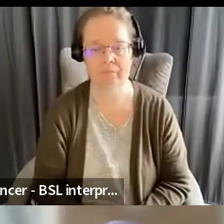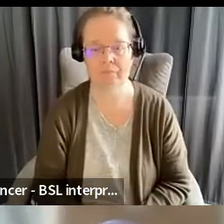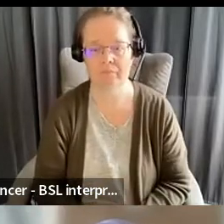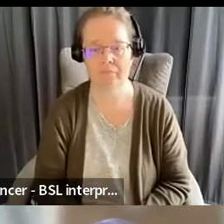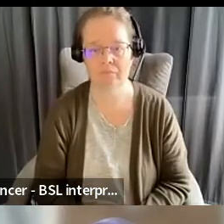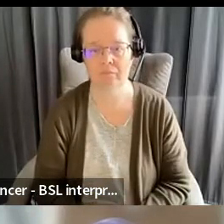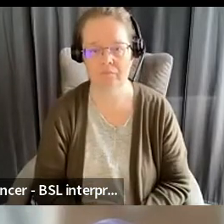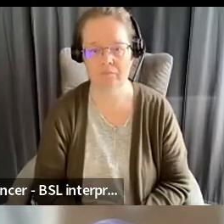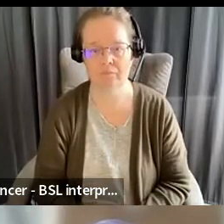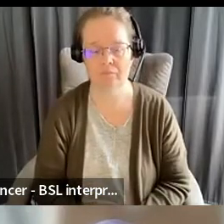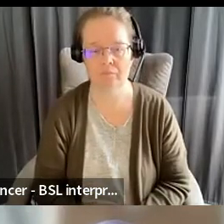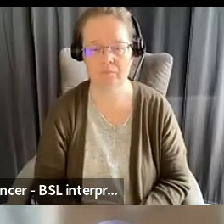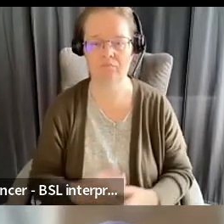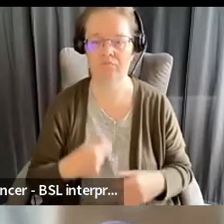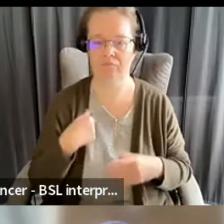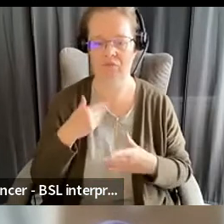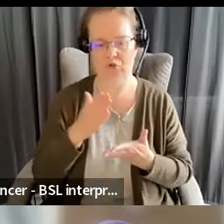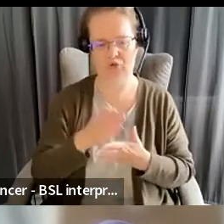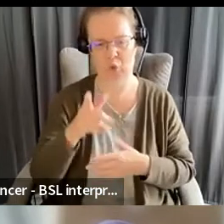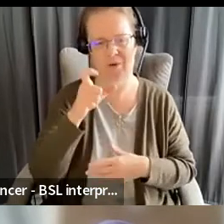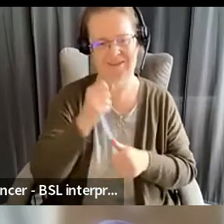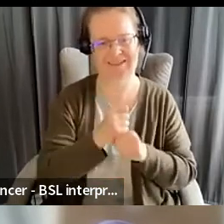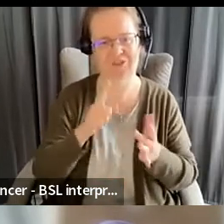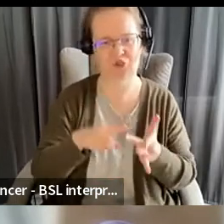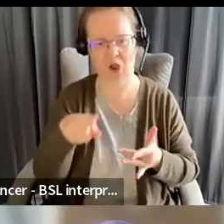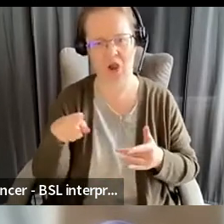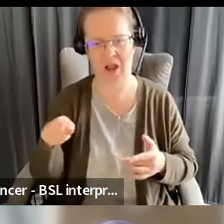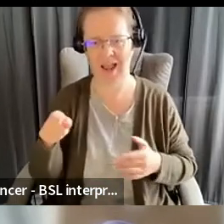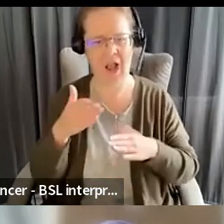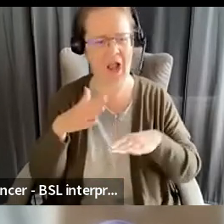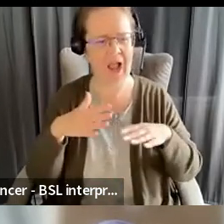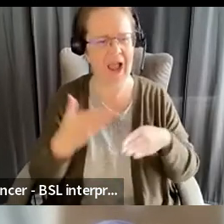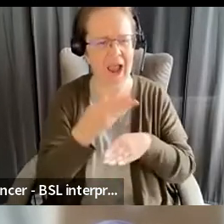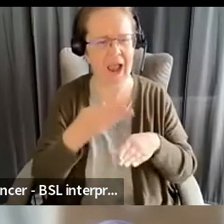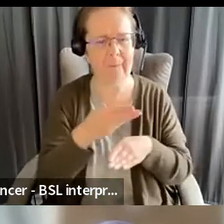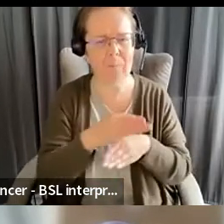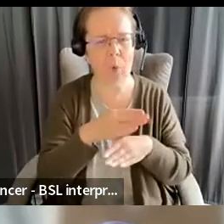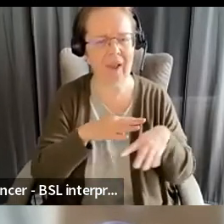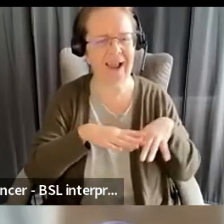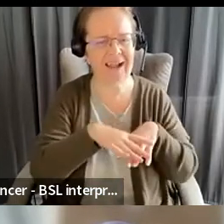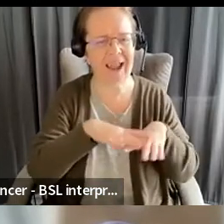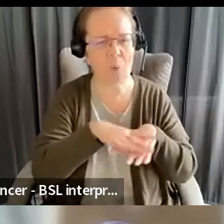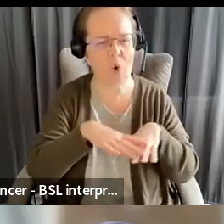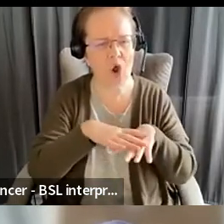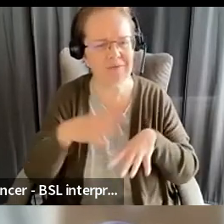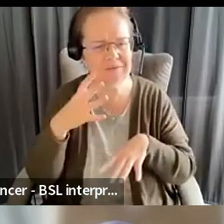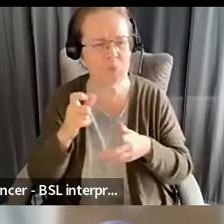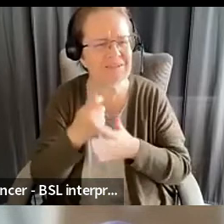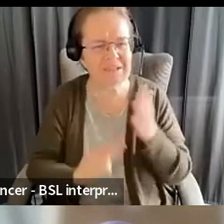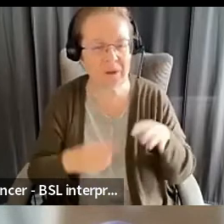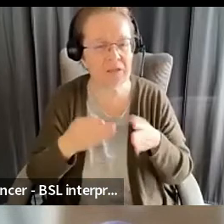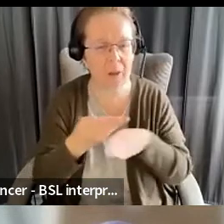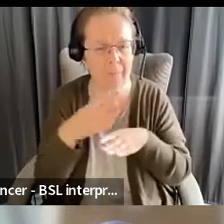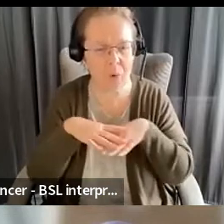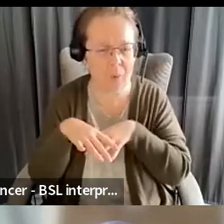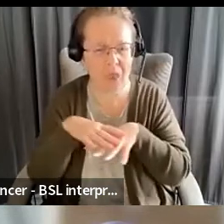I'm sure it's a company like CGI, you must have some employee network, maybe like a disability specific employee network. Like, can you tell us